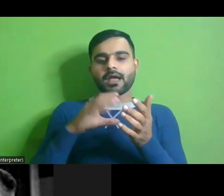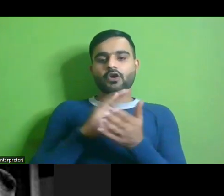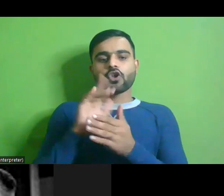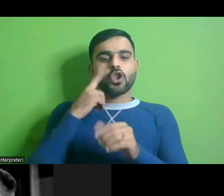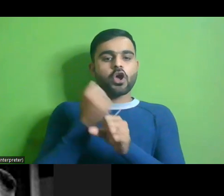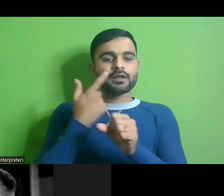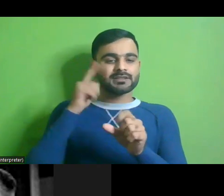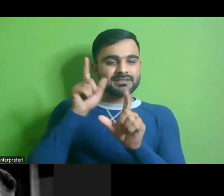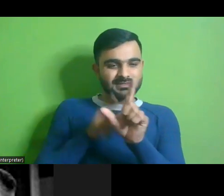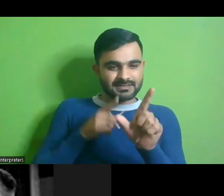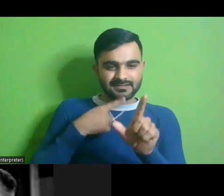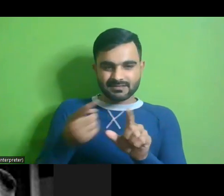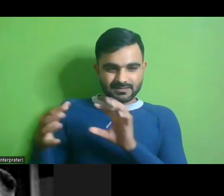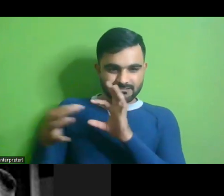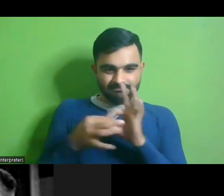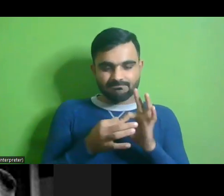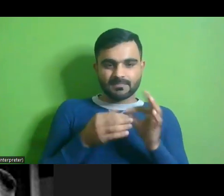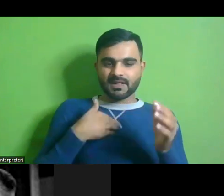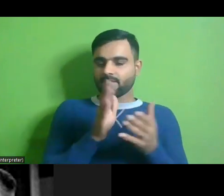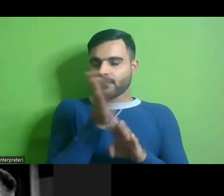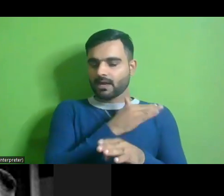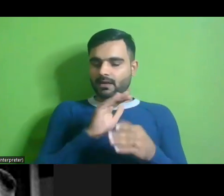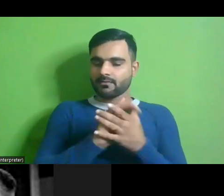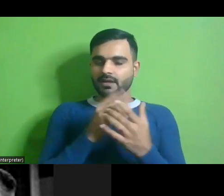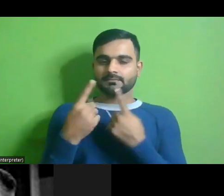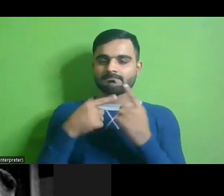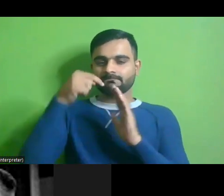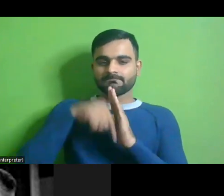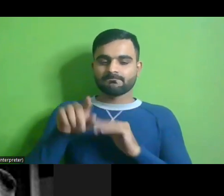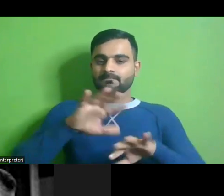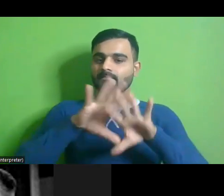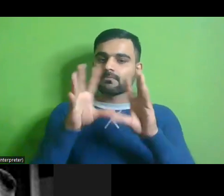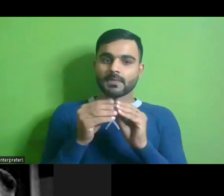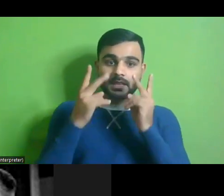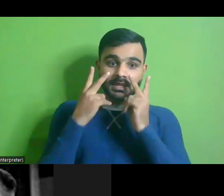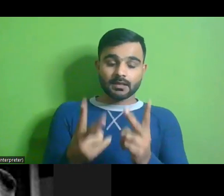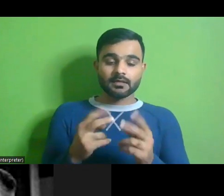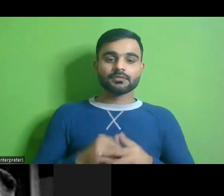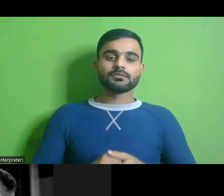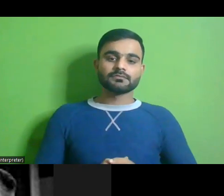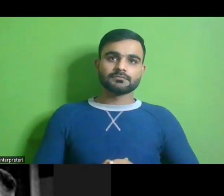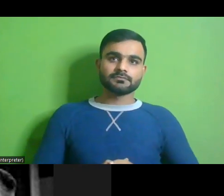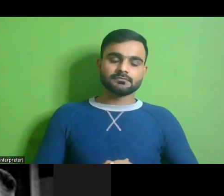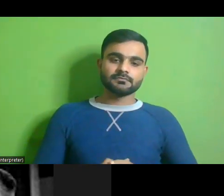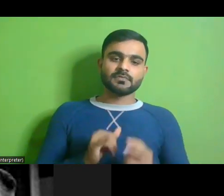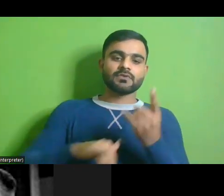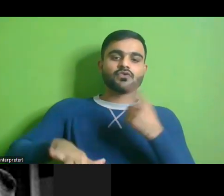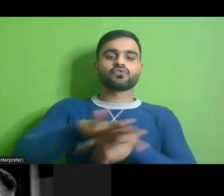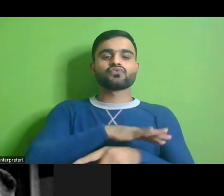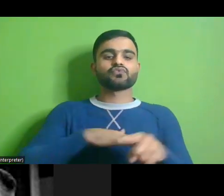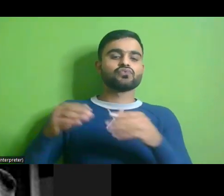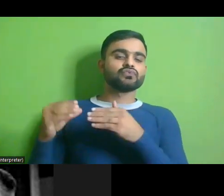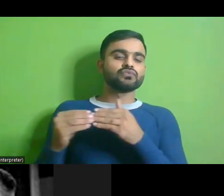anthropologist. So David Graeber is my colleague who I talked about earlier. And it's called The Dawn of Everything. And they look at societies